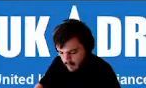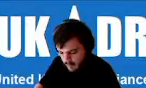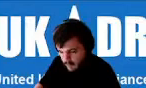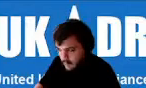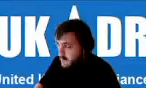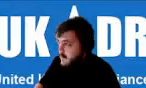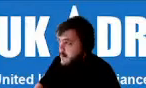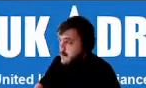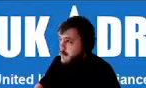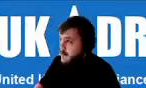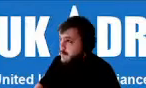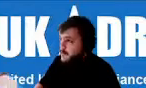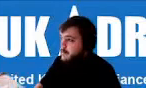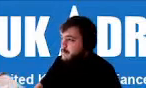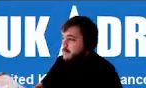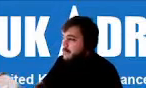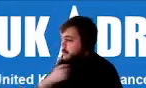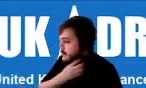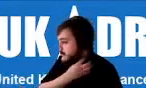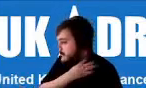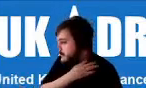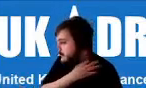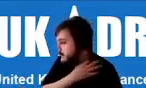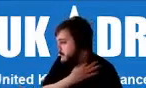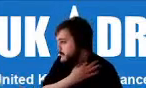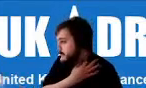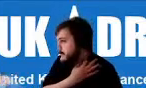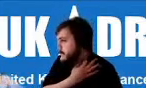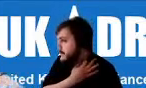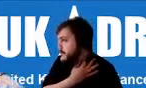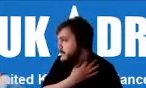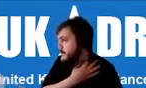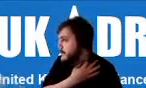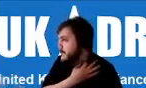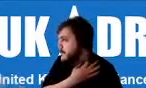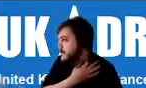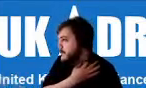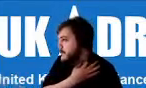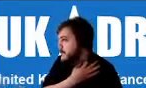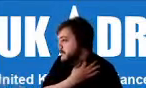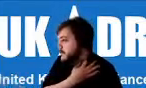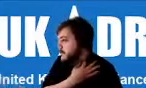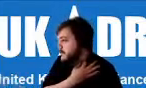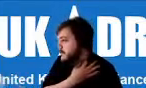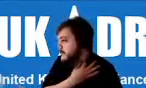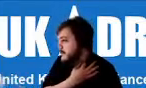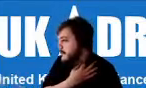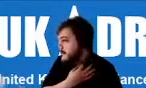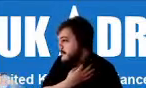write them in the chat or the Q&A if you'd like to, which is fine by me.